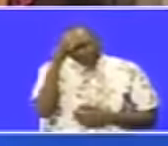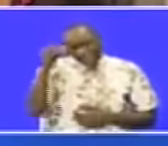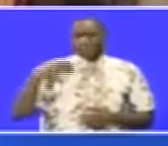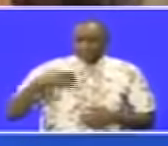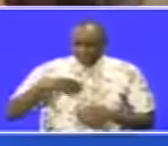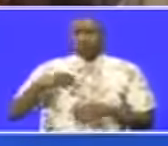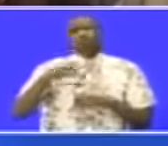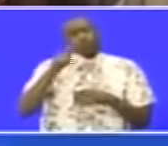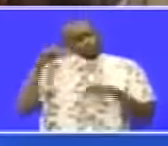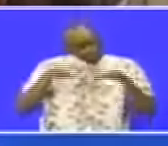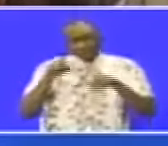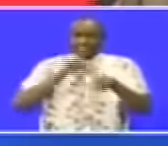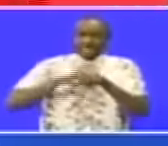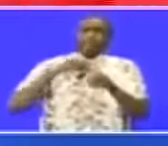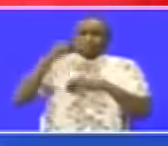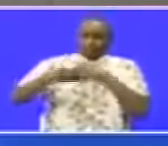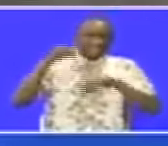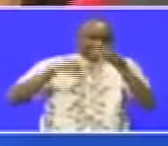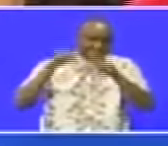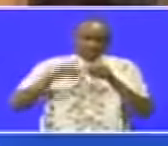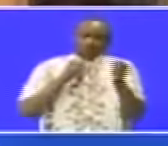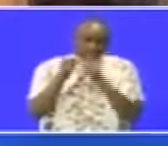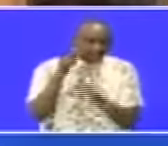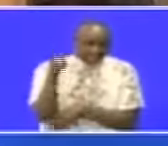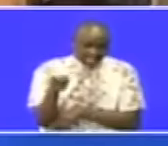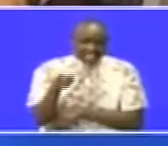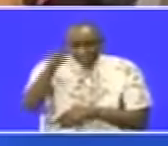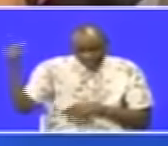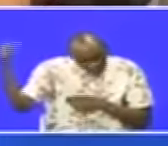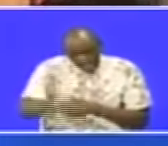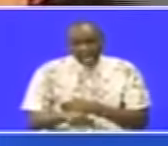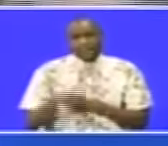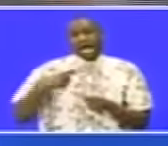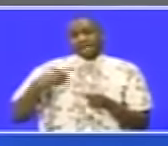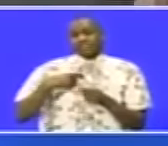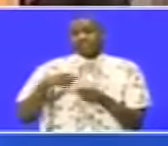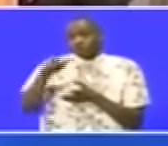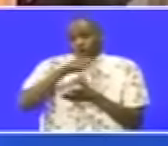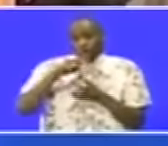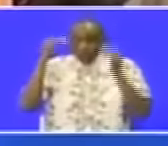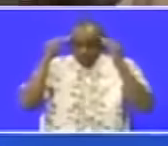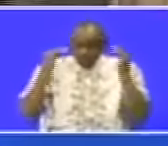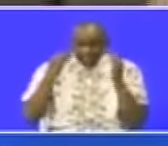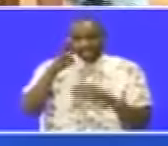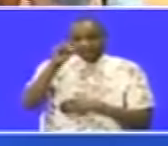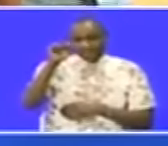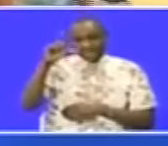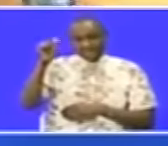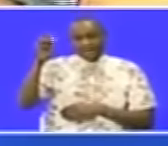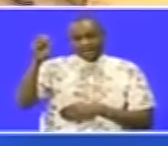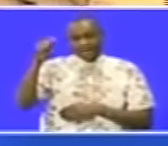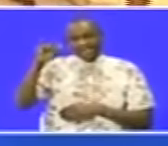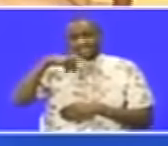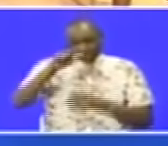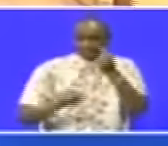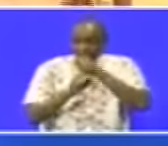of the 2007-2008 post-election violence showed up at the Milimani Law Court in Nairobi in solidarity with a group of